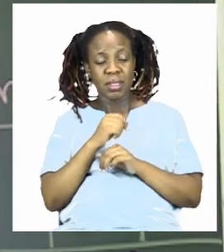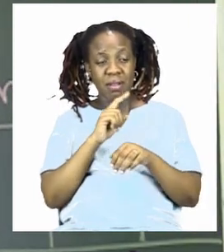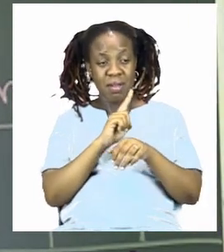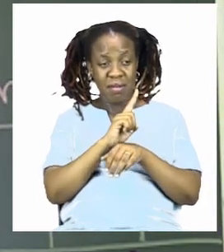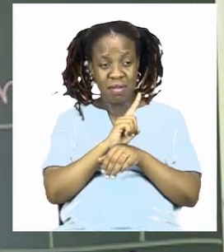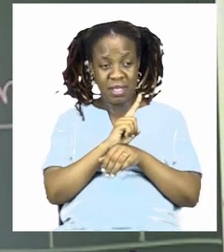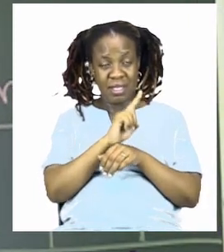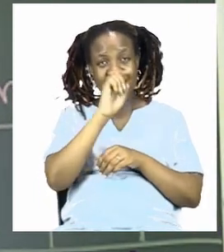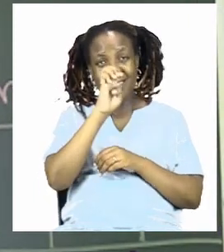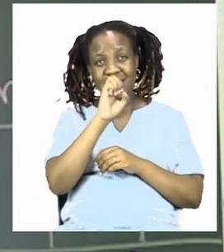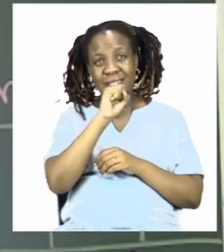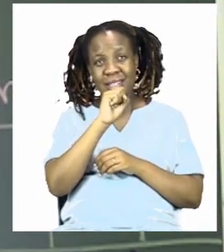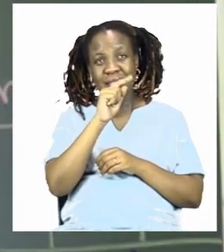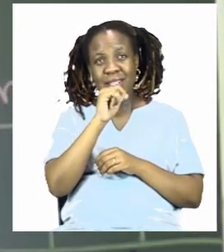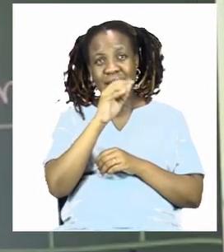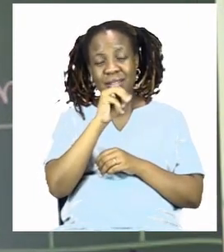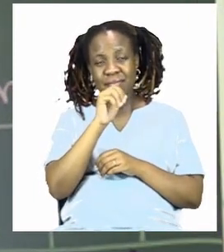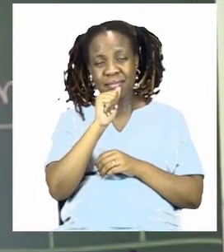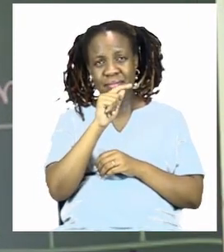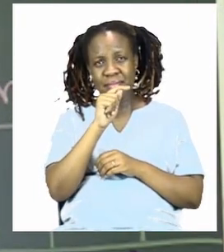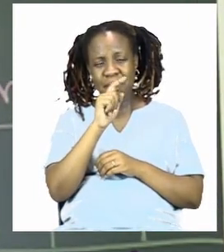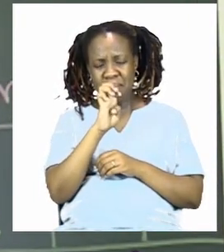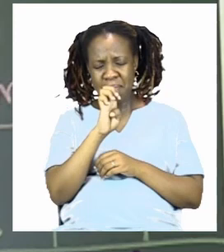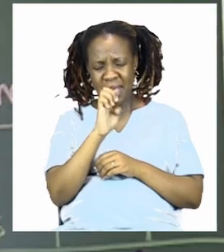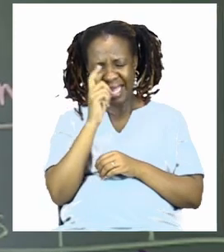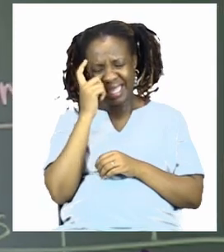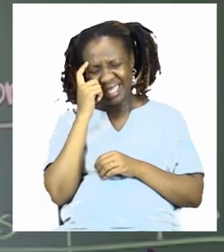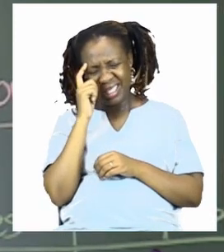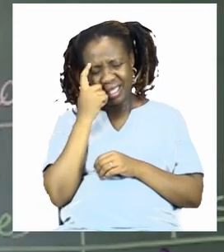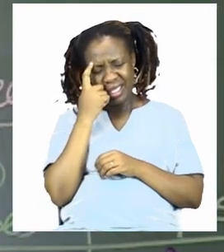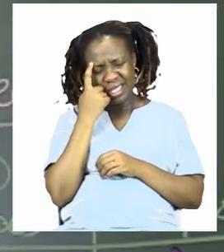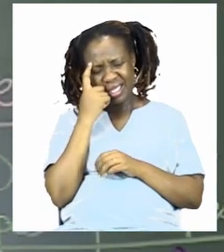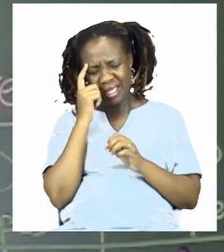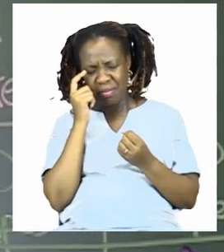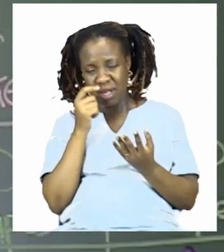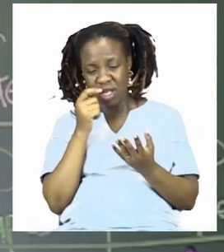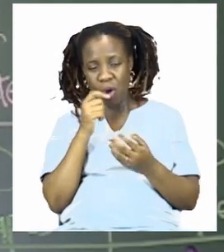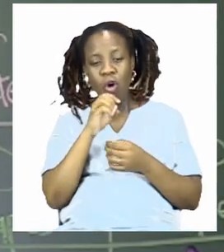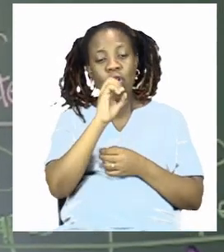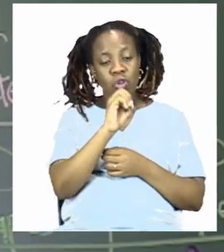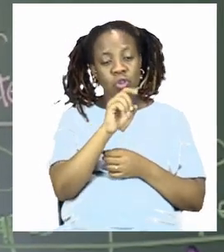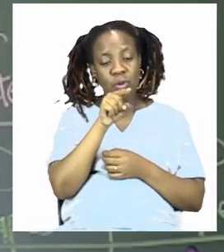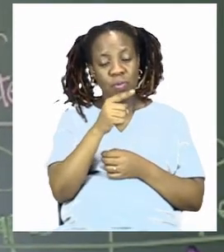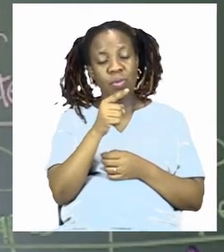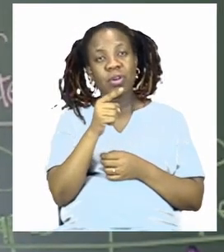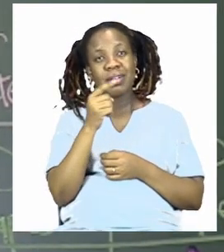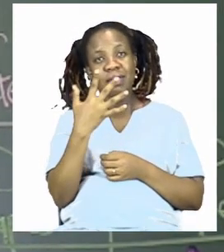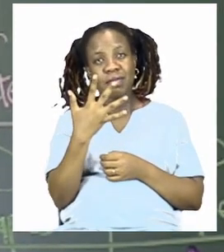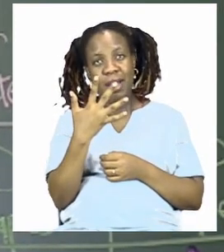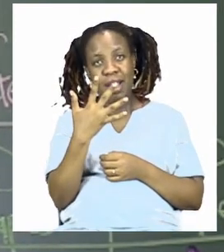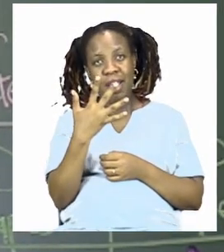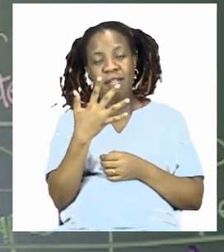So if you guess and you say maybe 0.5, then you go ahead and you take your ruler,